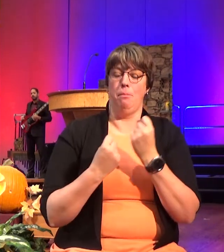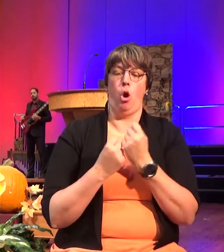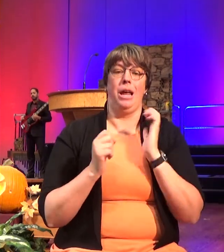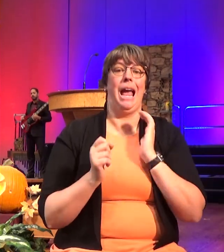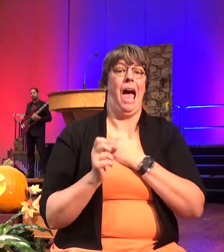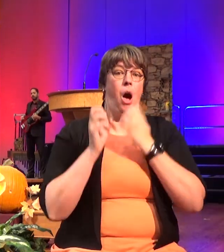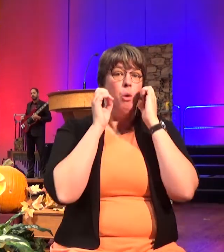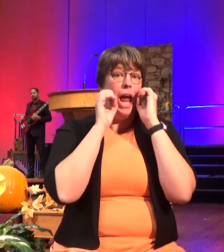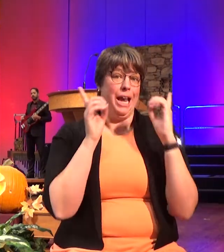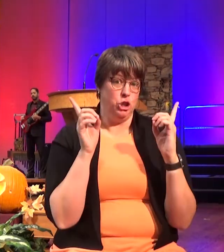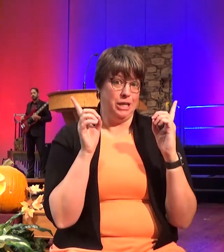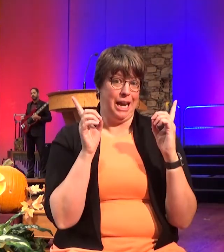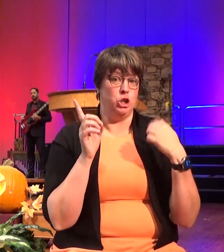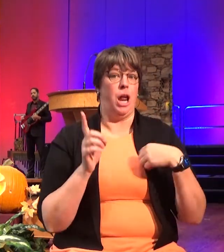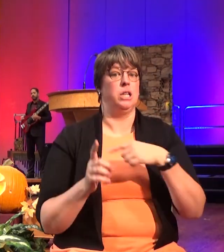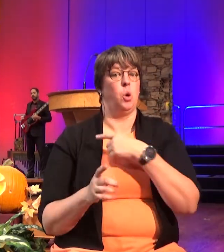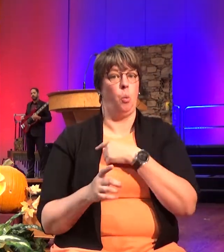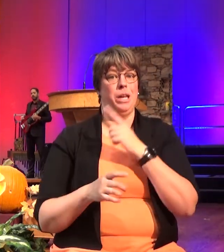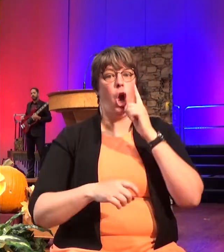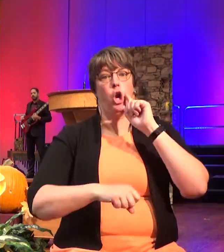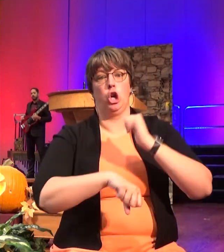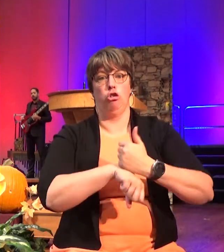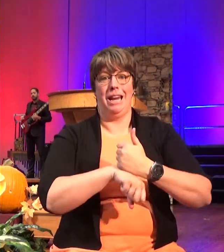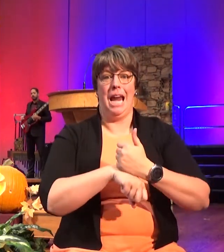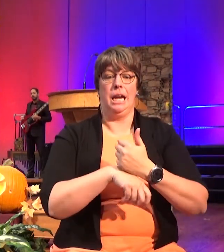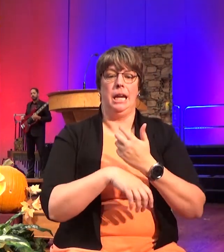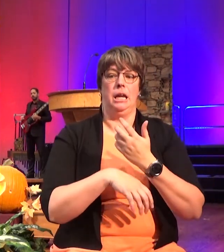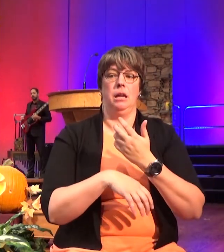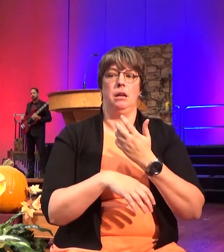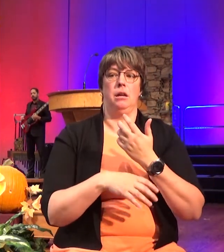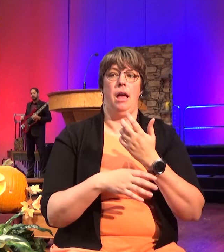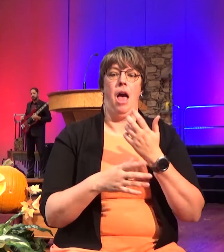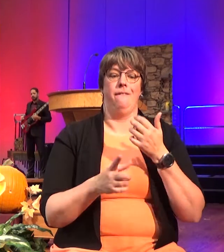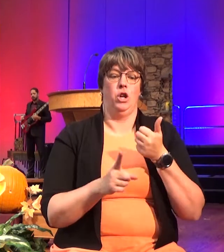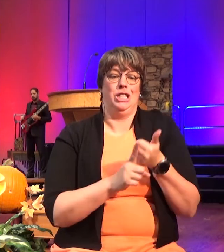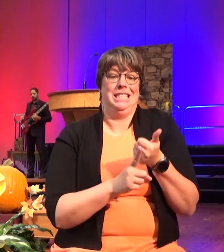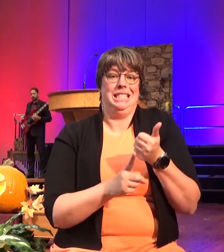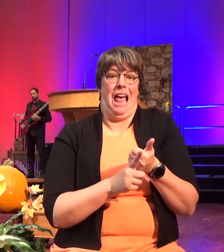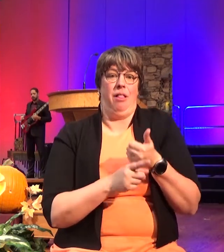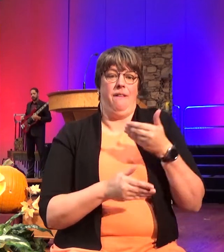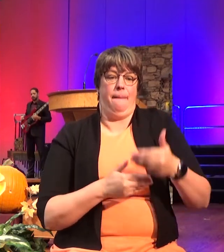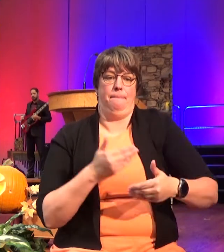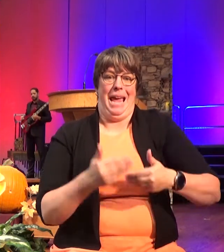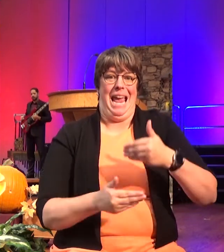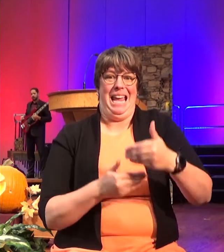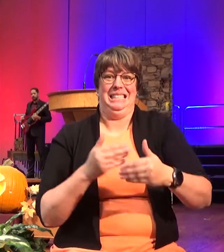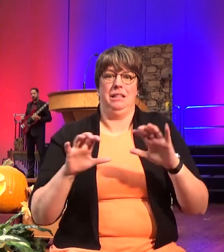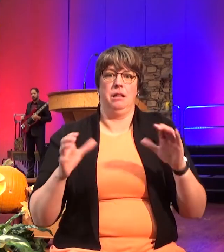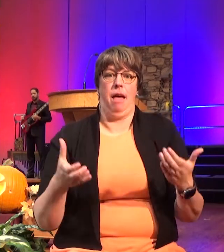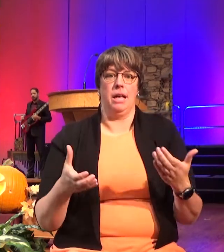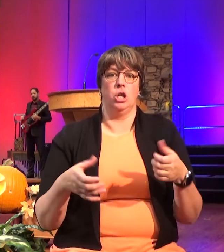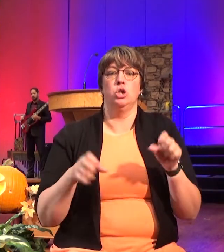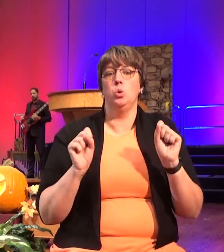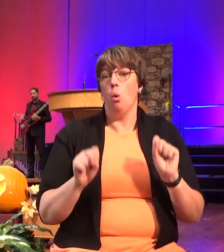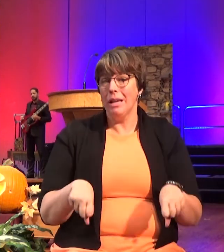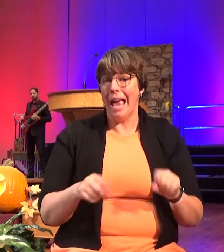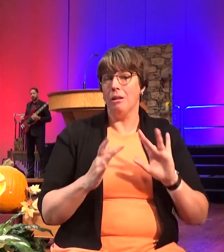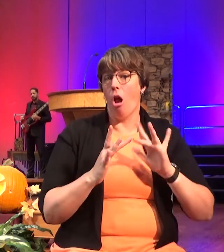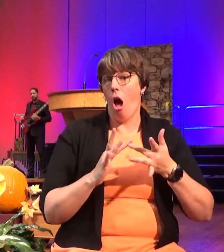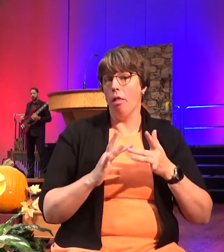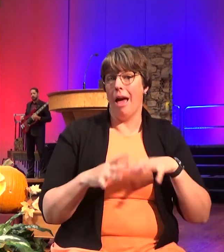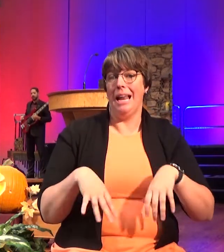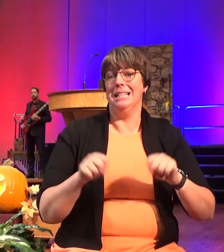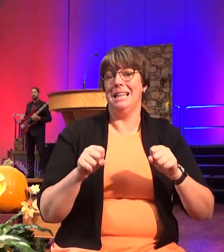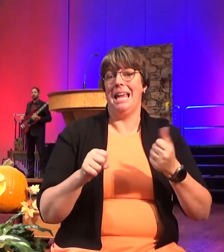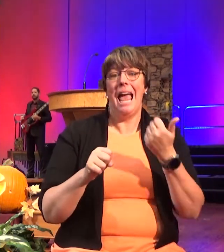as we're creating a platform for self-paced classes that you could get online and take a class anytime you want from